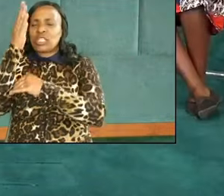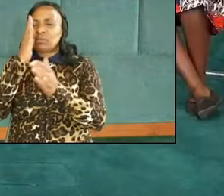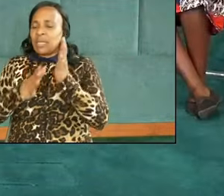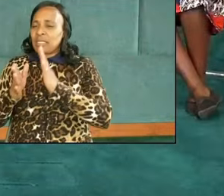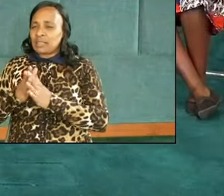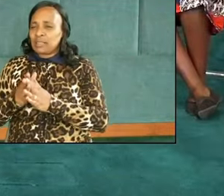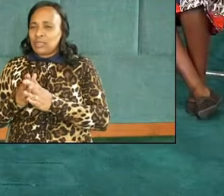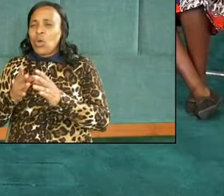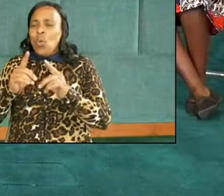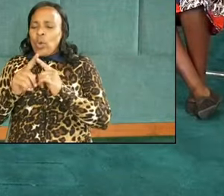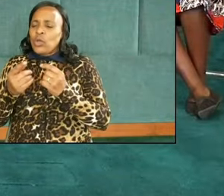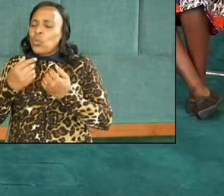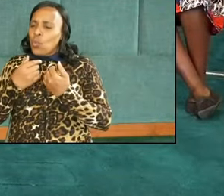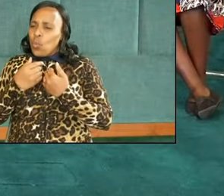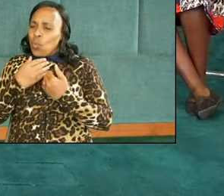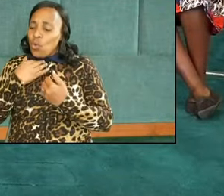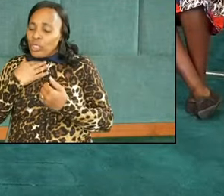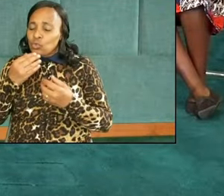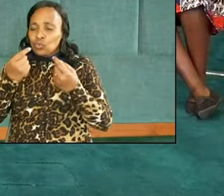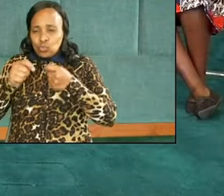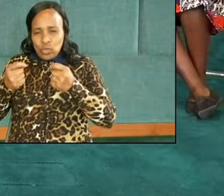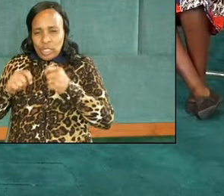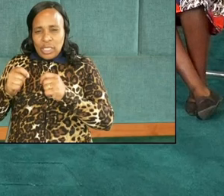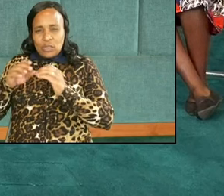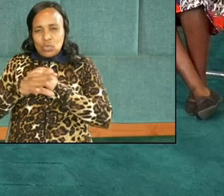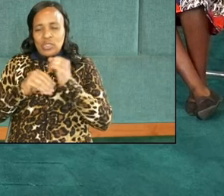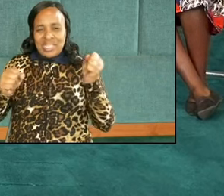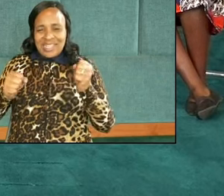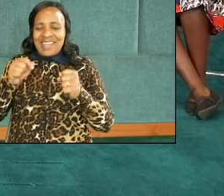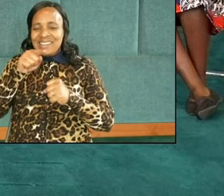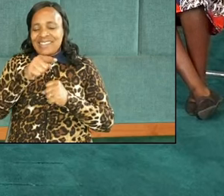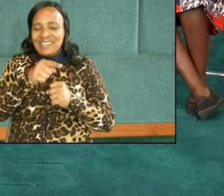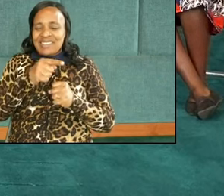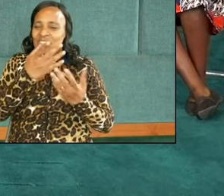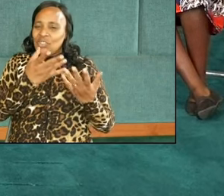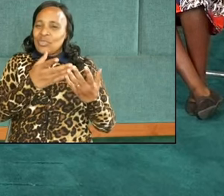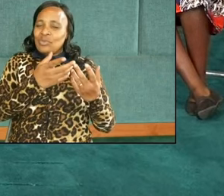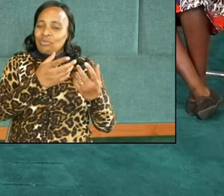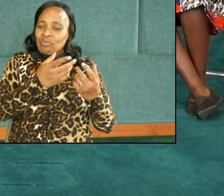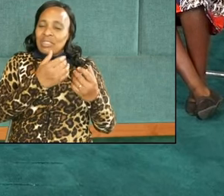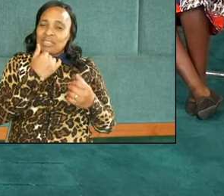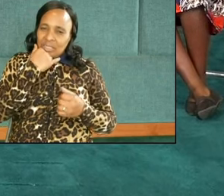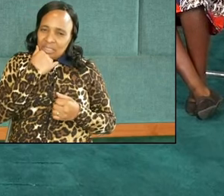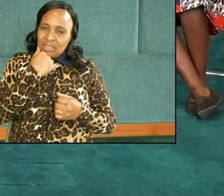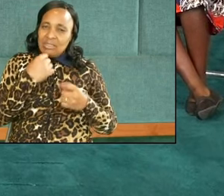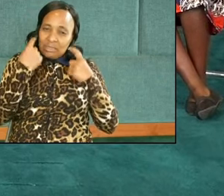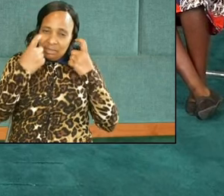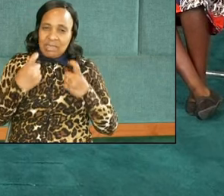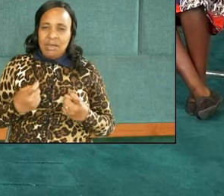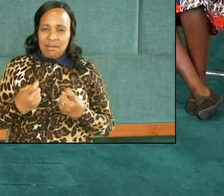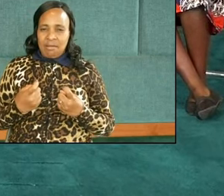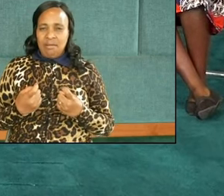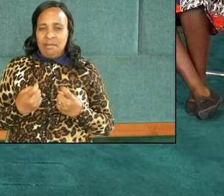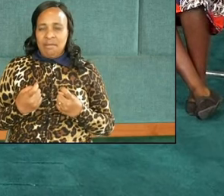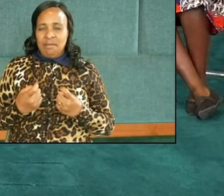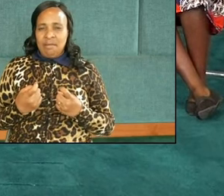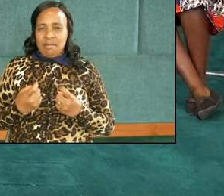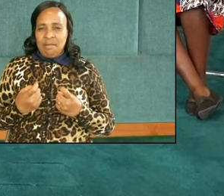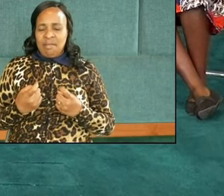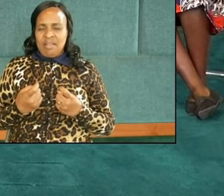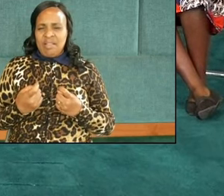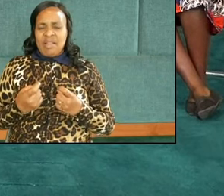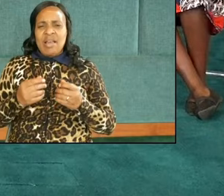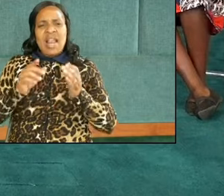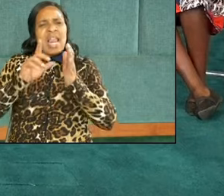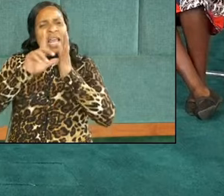we are tempted to steal is contentment. I think it's Timothy, was a